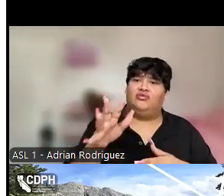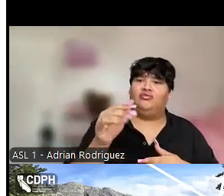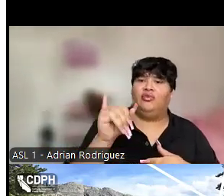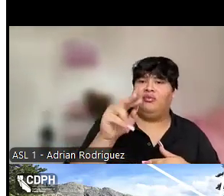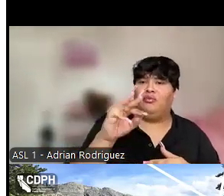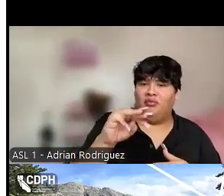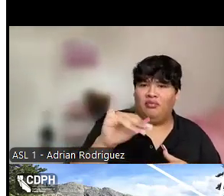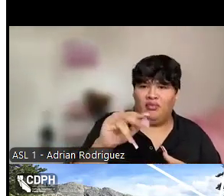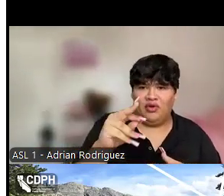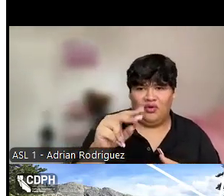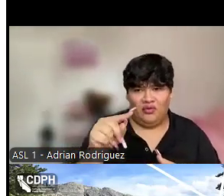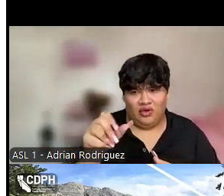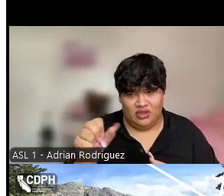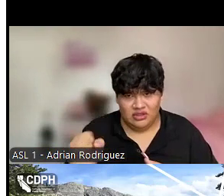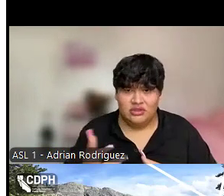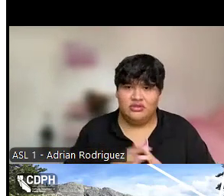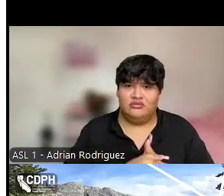immigrants.